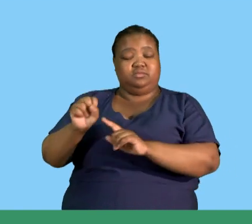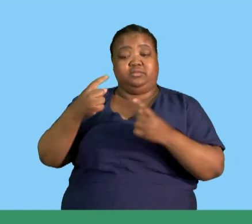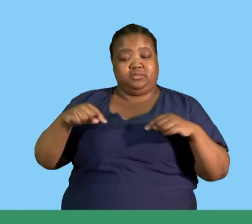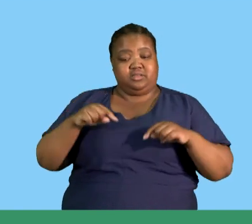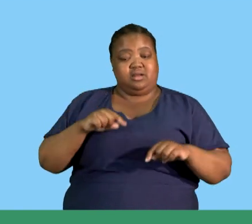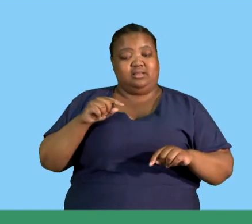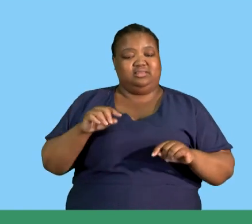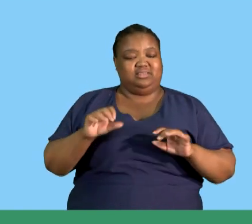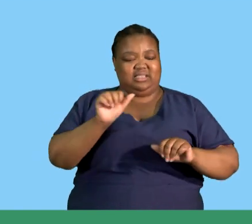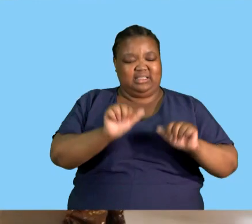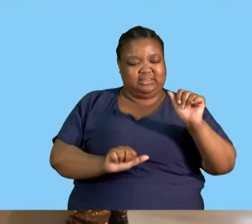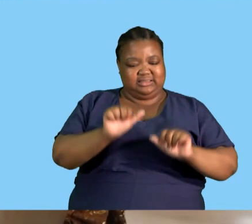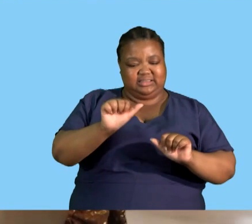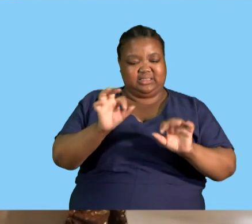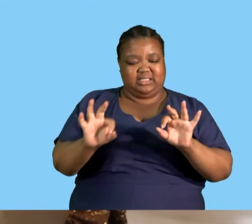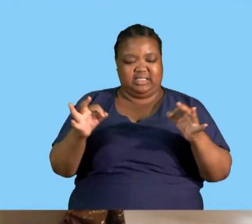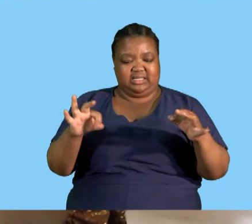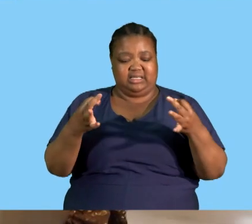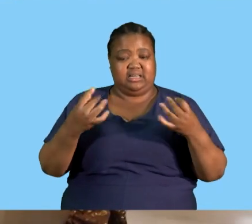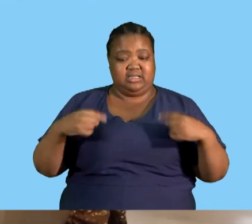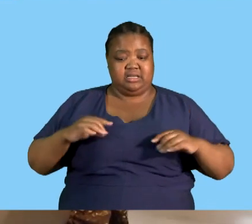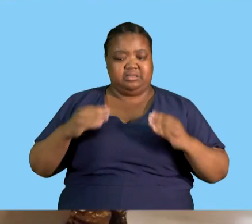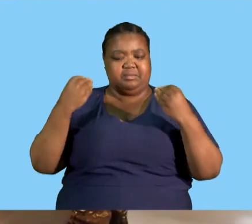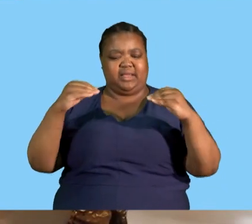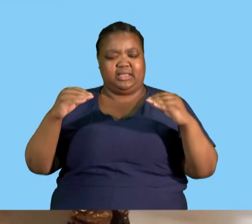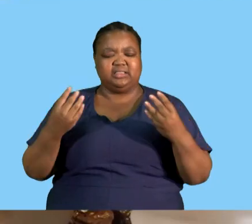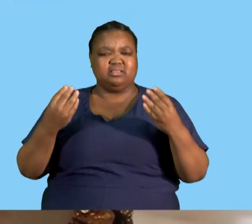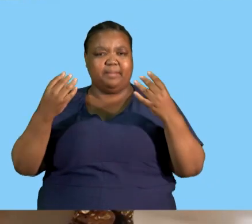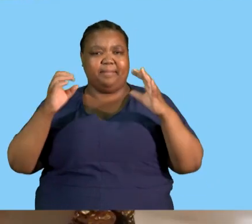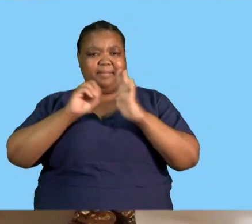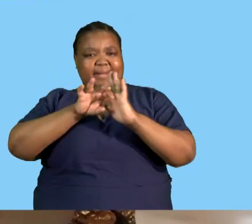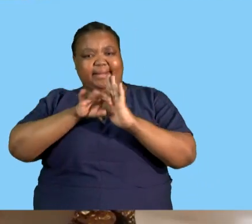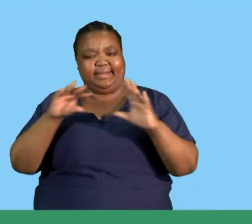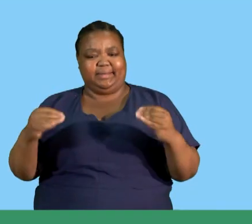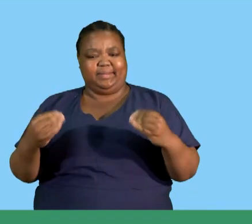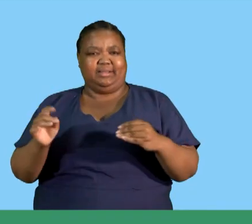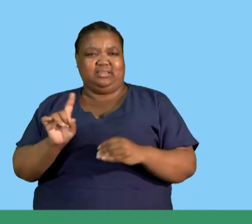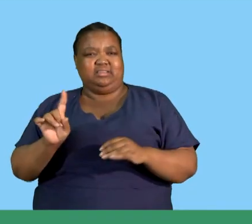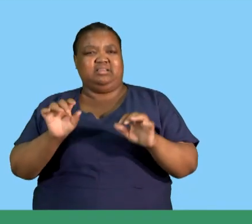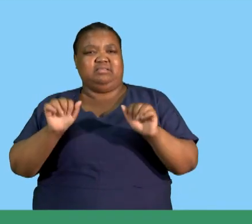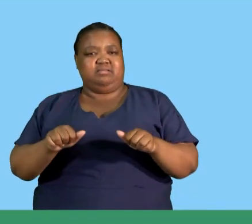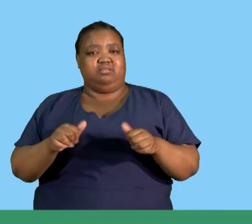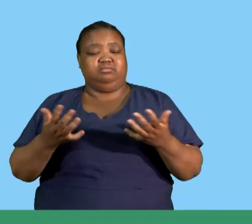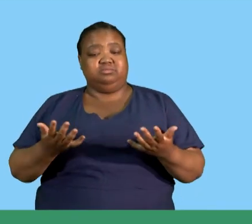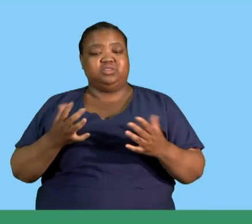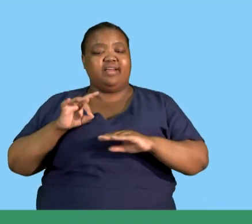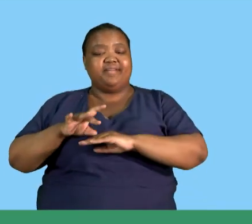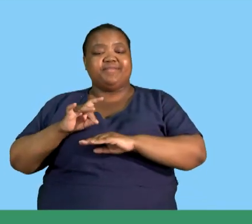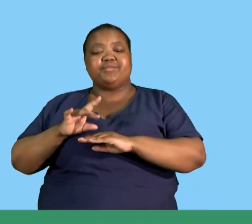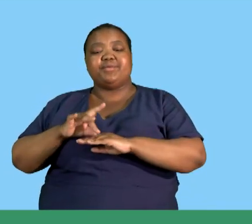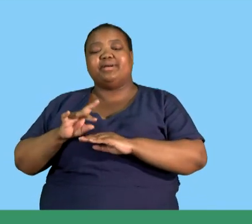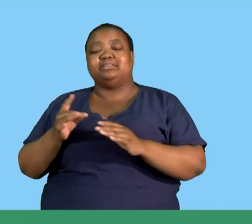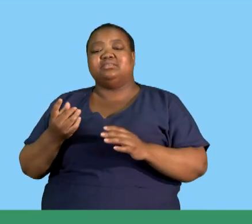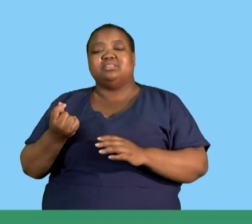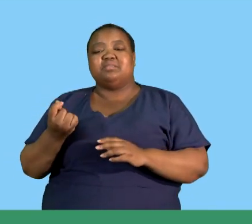are assessing or analyzing ourselves as a business. Who are we on the market? So here we are assessing the power of suppliers in influencing